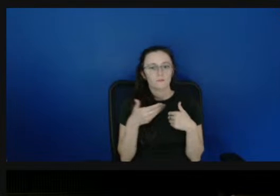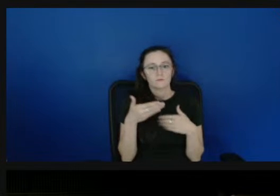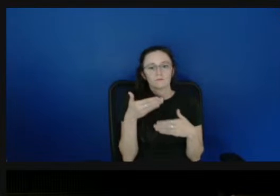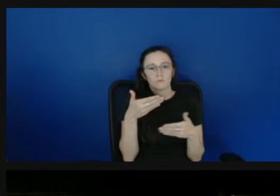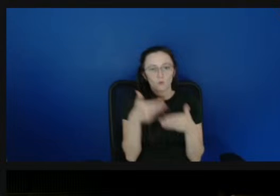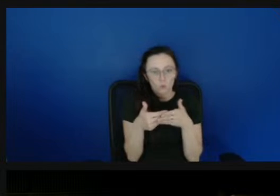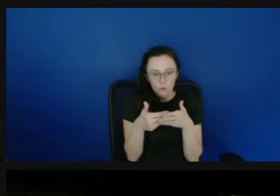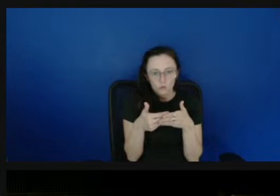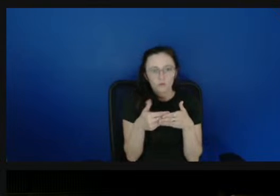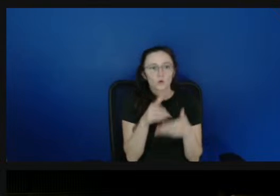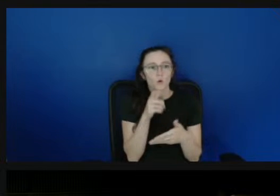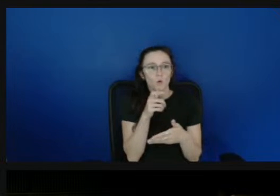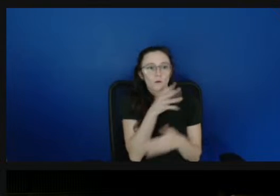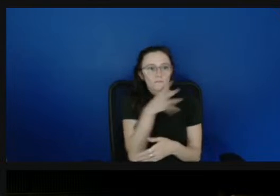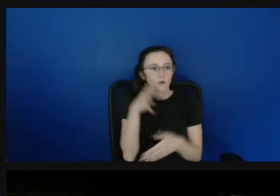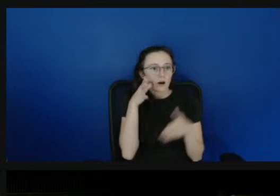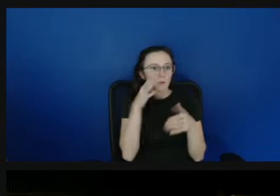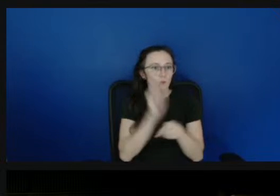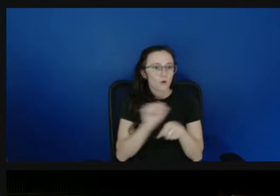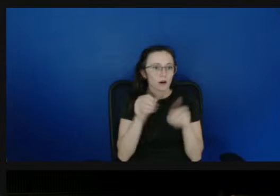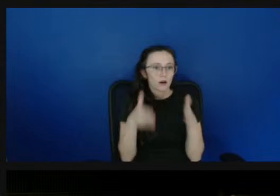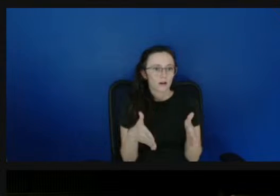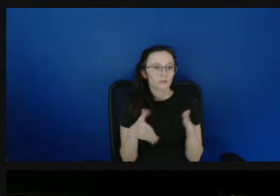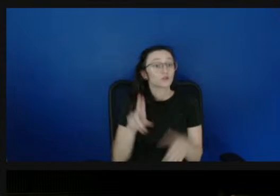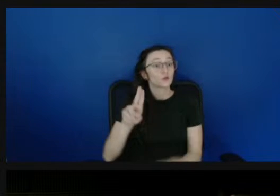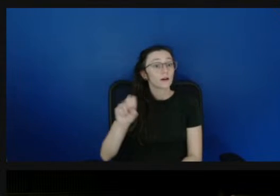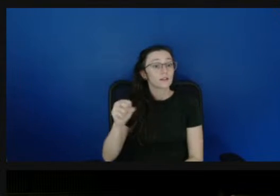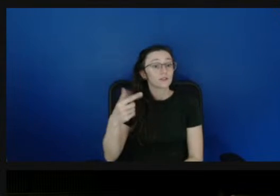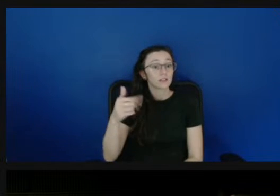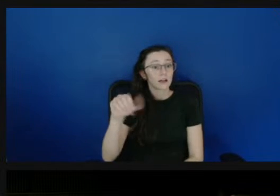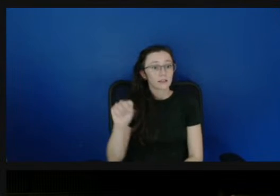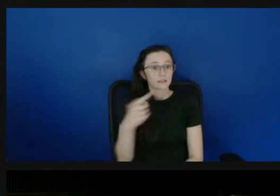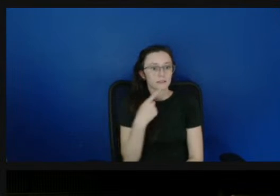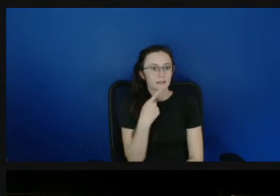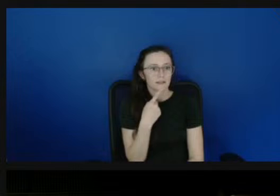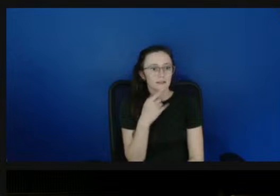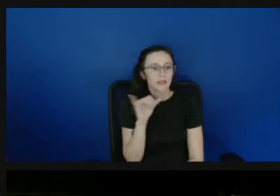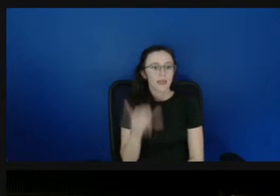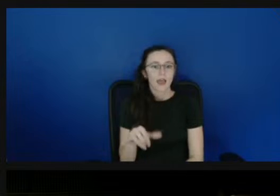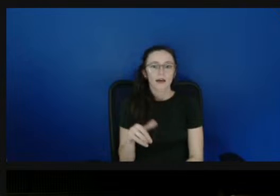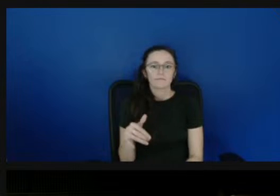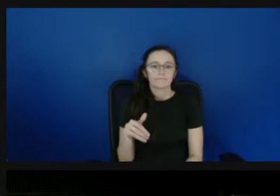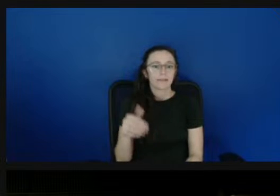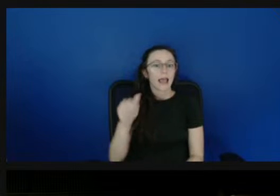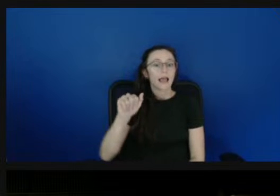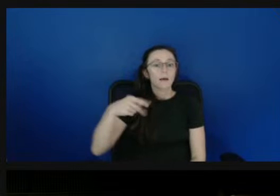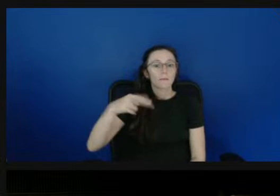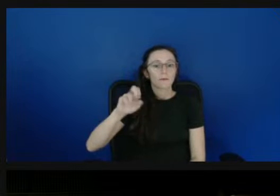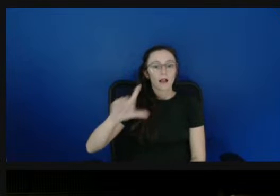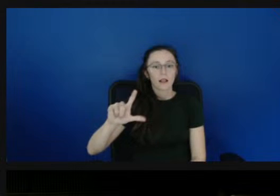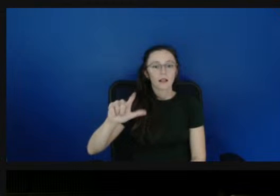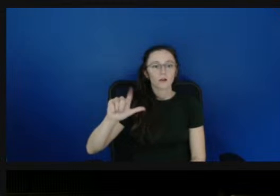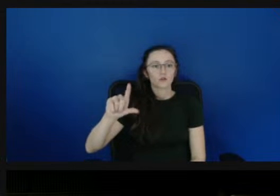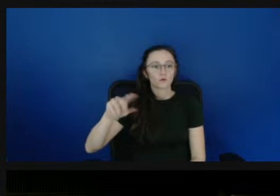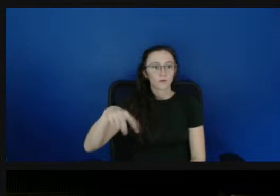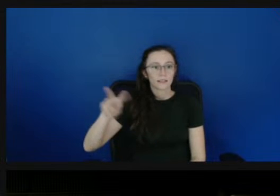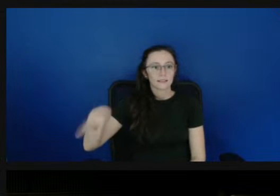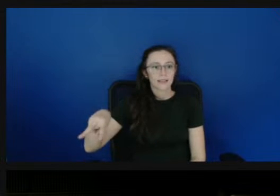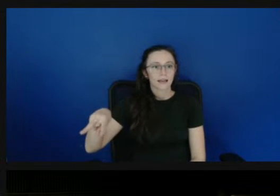What the USGS says here is that by April 22nd, the incessant earthquakes caused